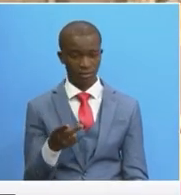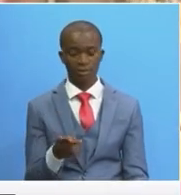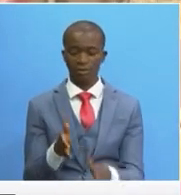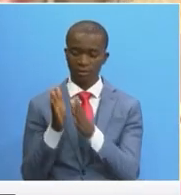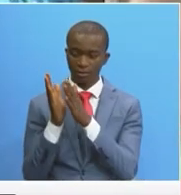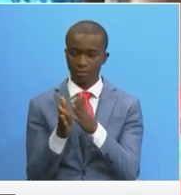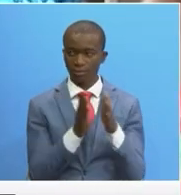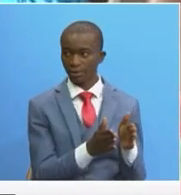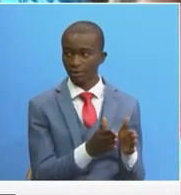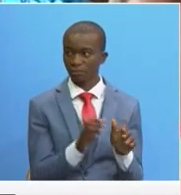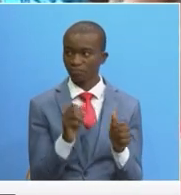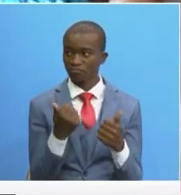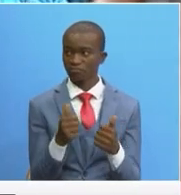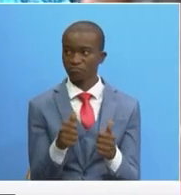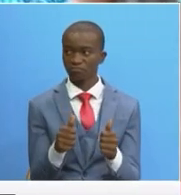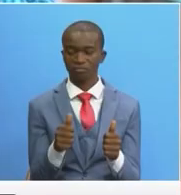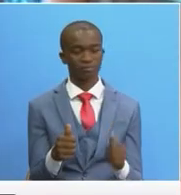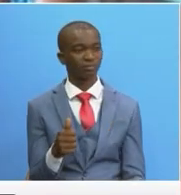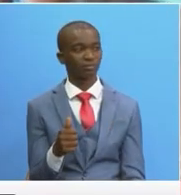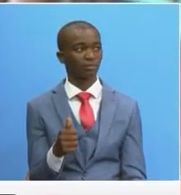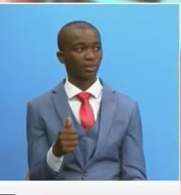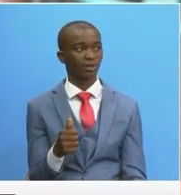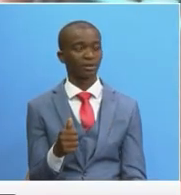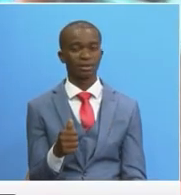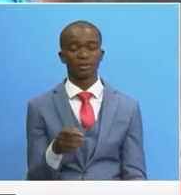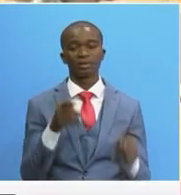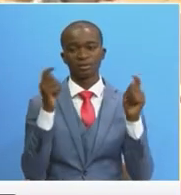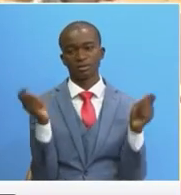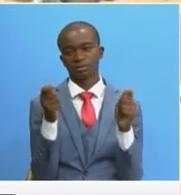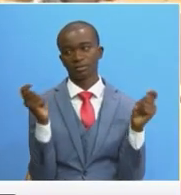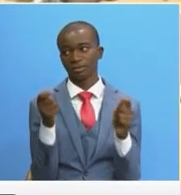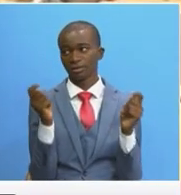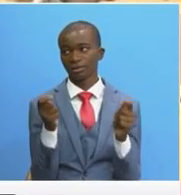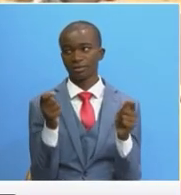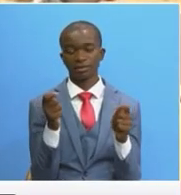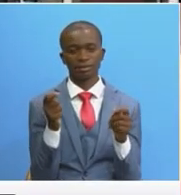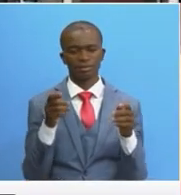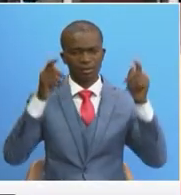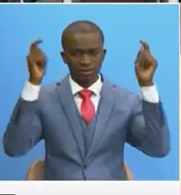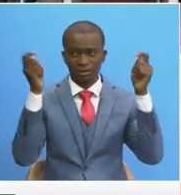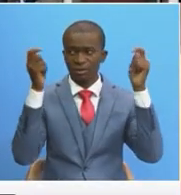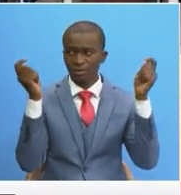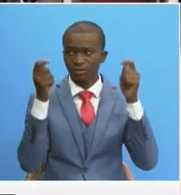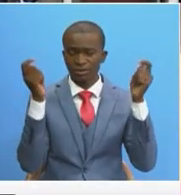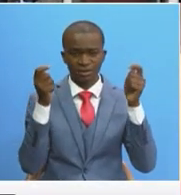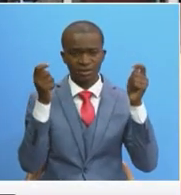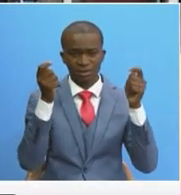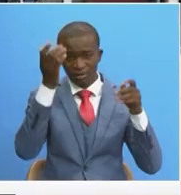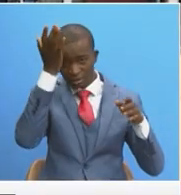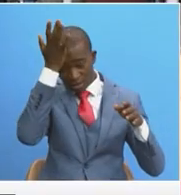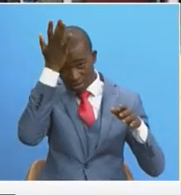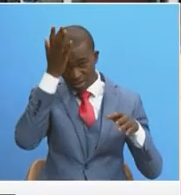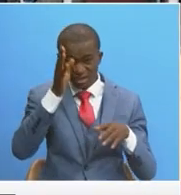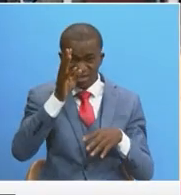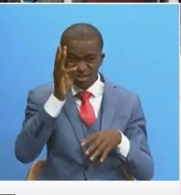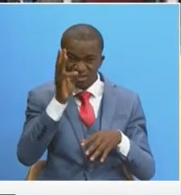light position now. So the ceremony now is going on. On 6:30, we're going to